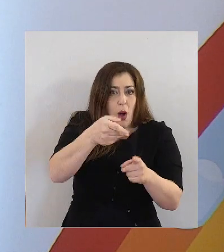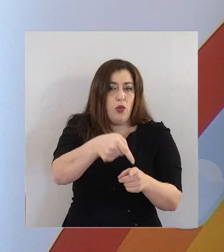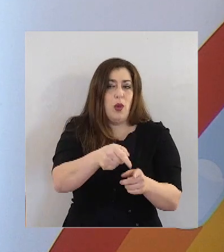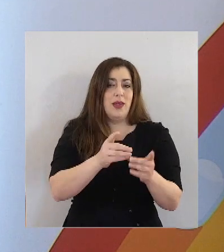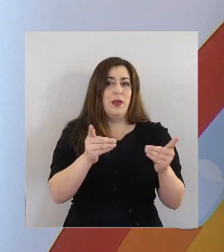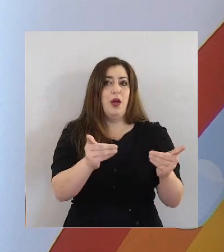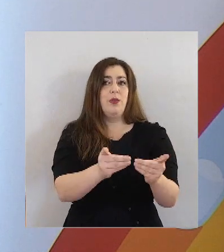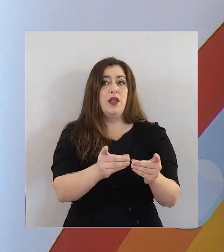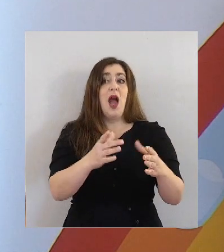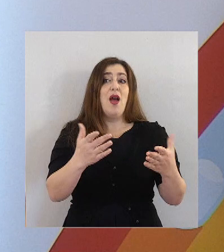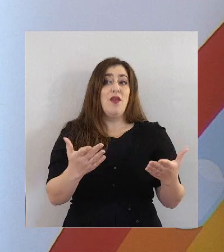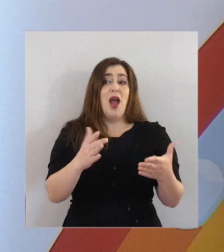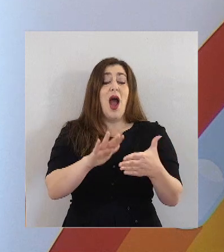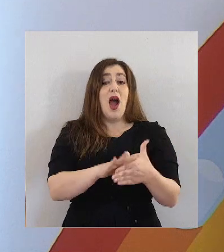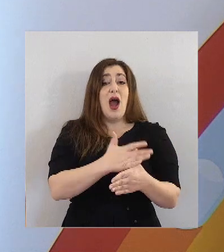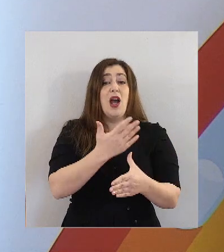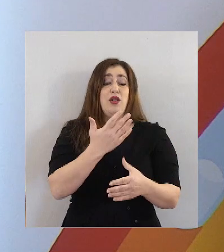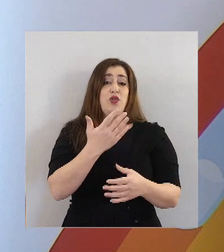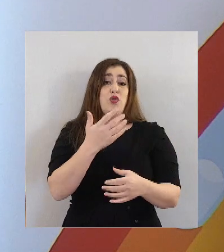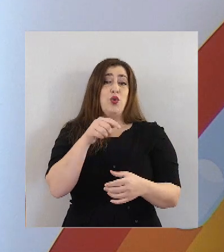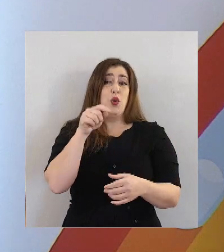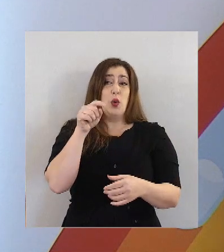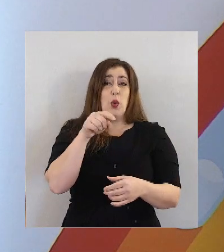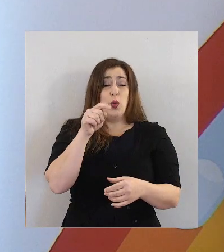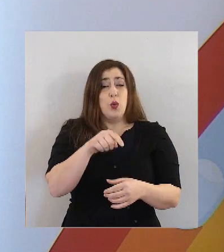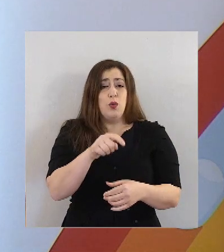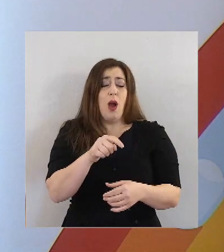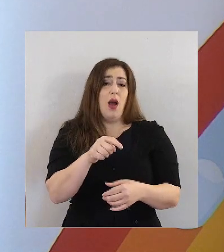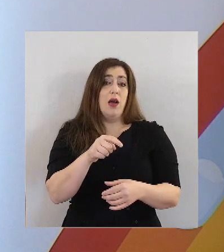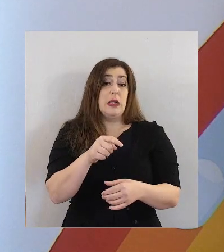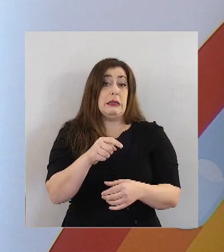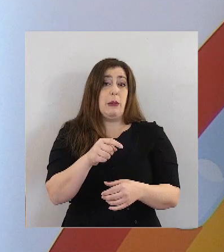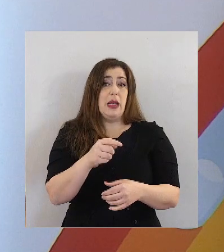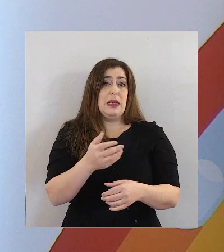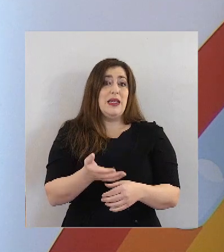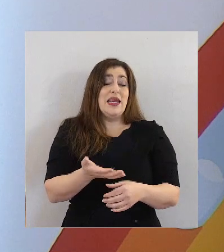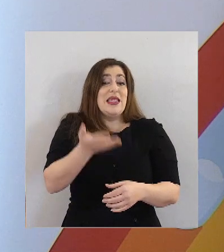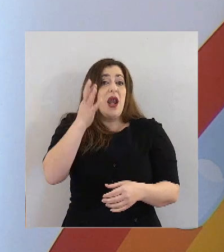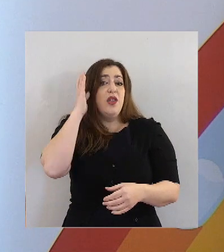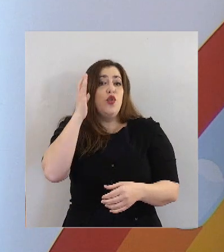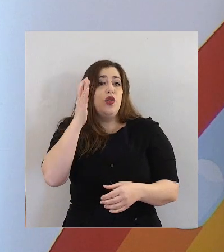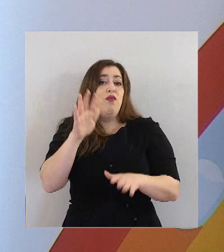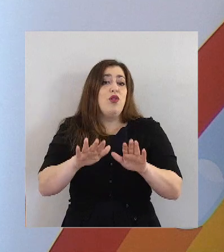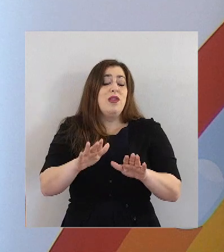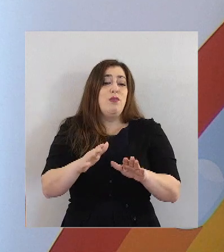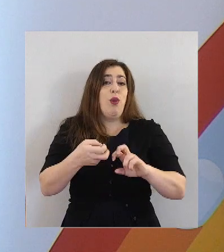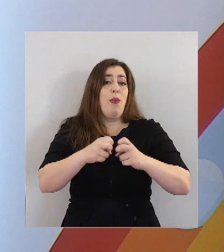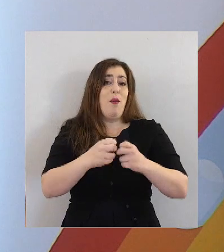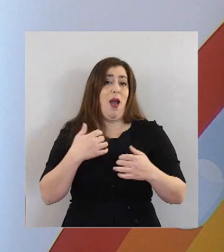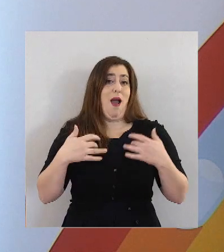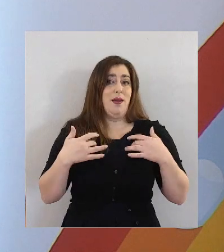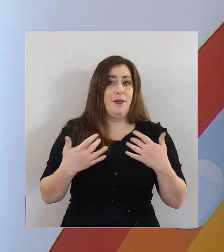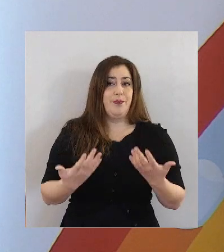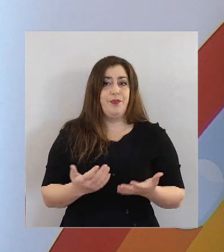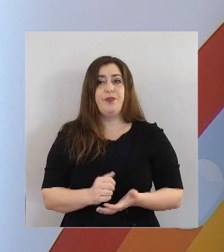often responsible for. Sensitivity training to 300 reception staff working in healthcare settings in both